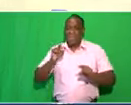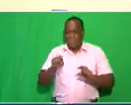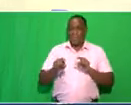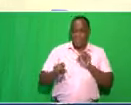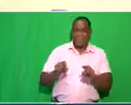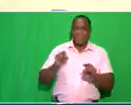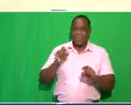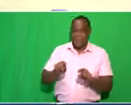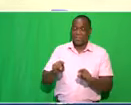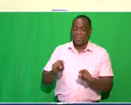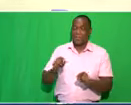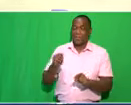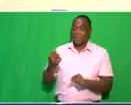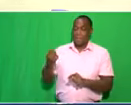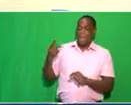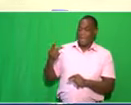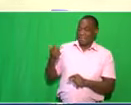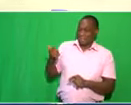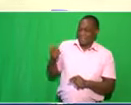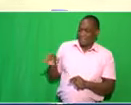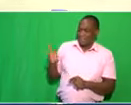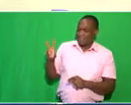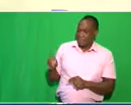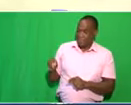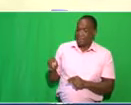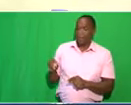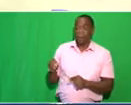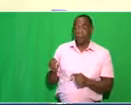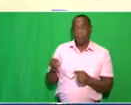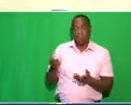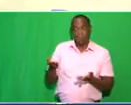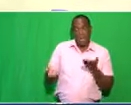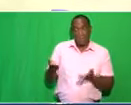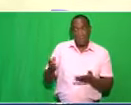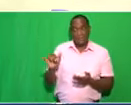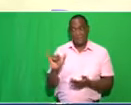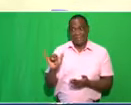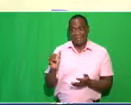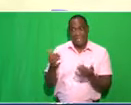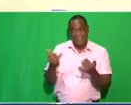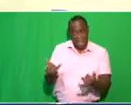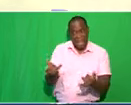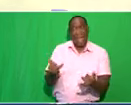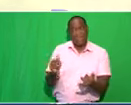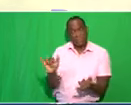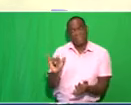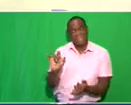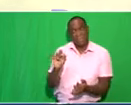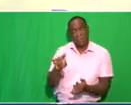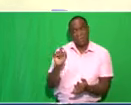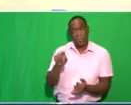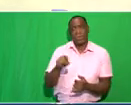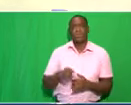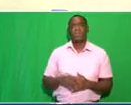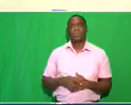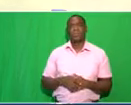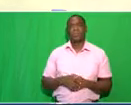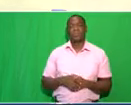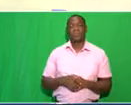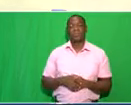and what perhaps, if any, changes need to be made as it relates to the Concordat. But these are questions that we are attempting